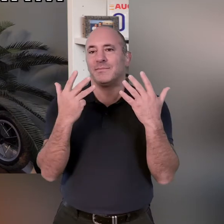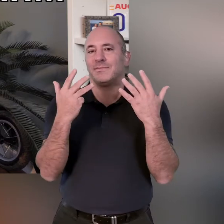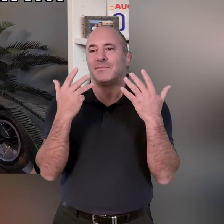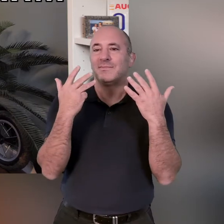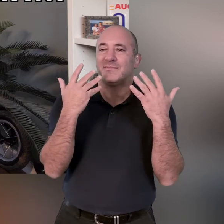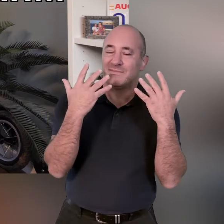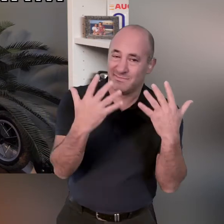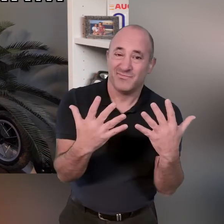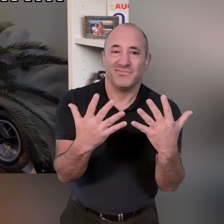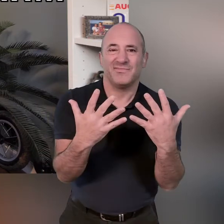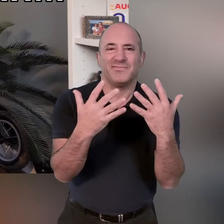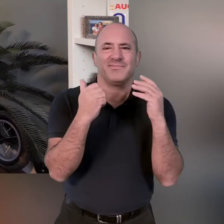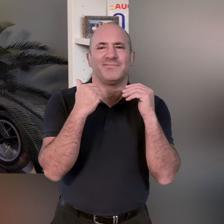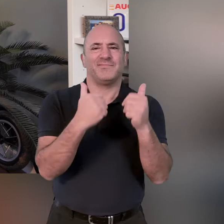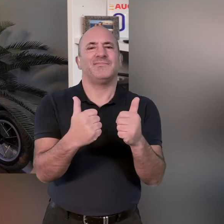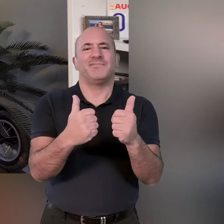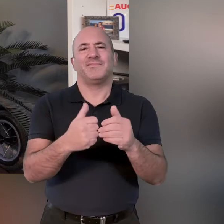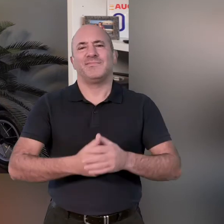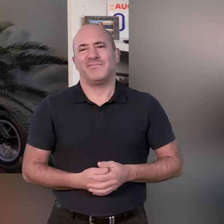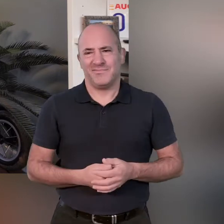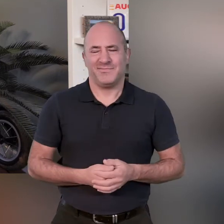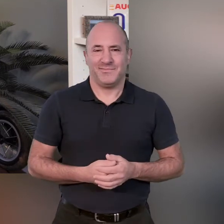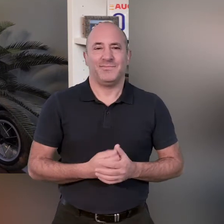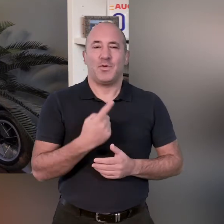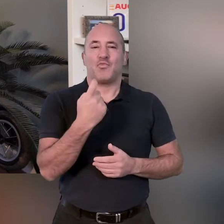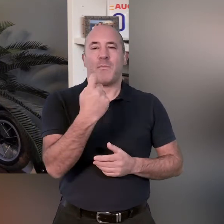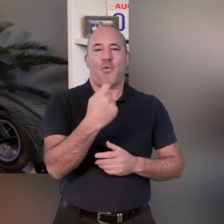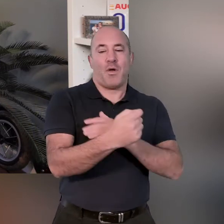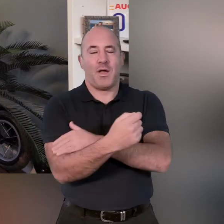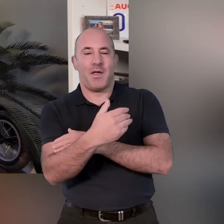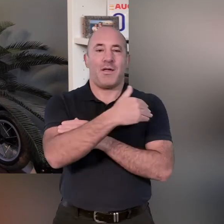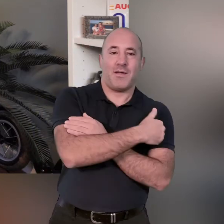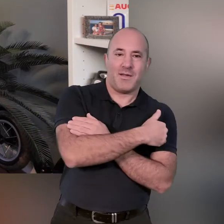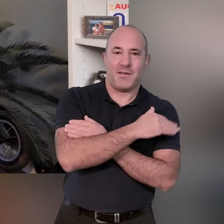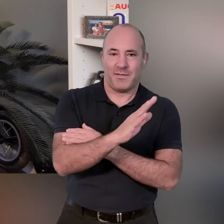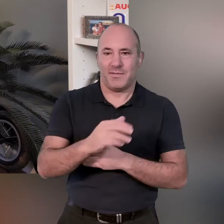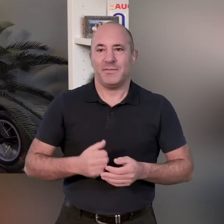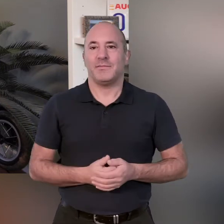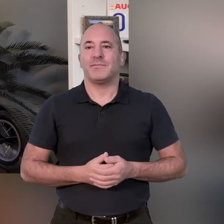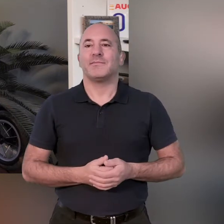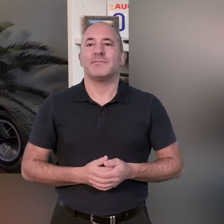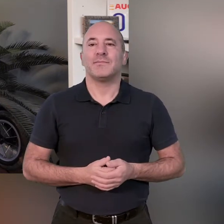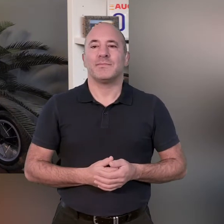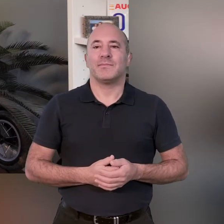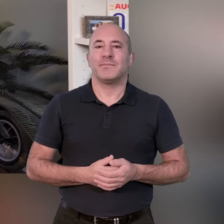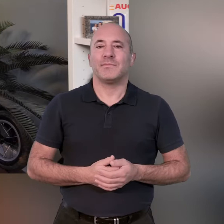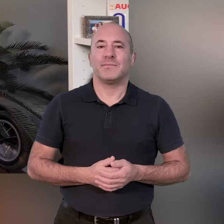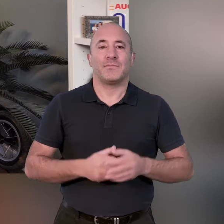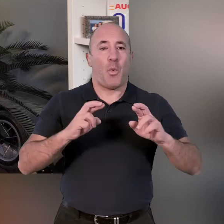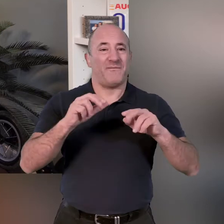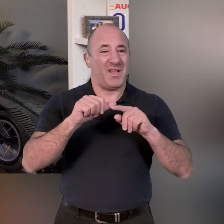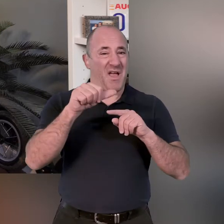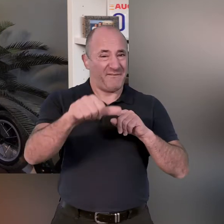9, and 10. Excellent work. One more set on each side.